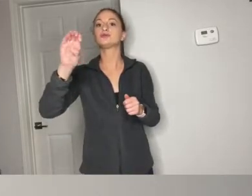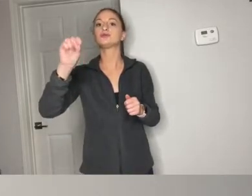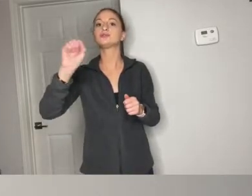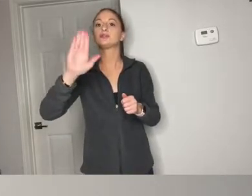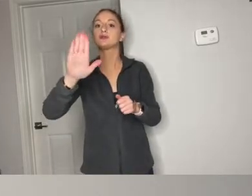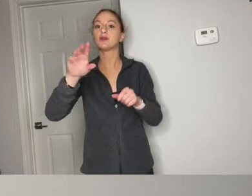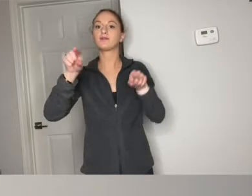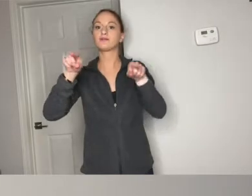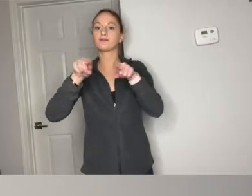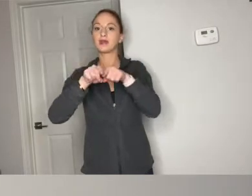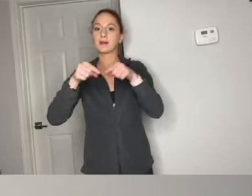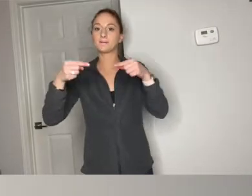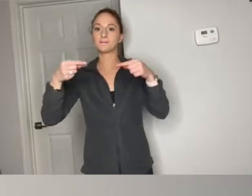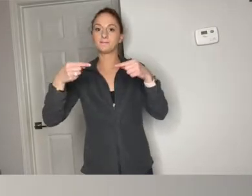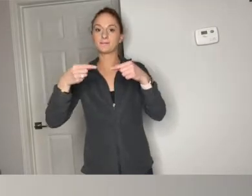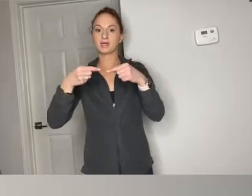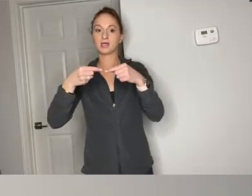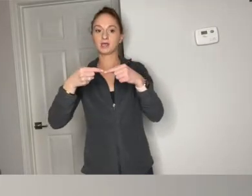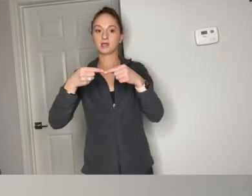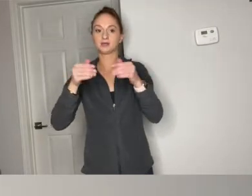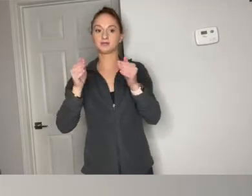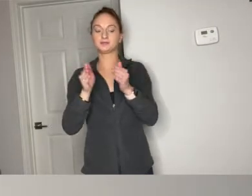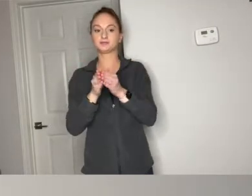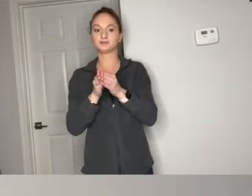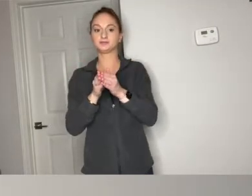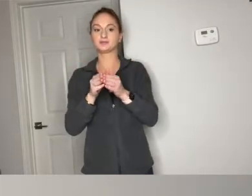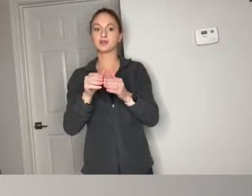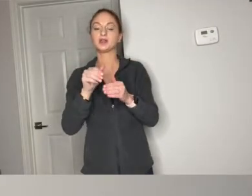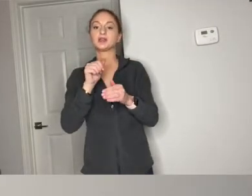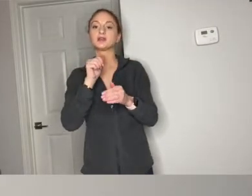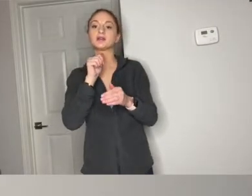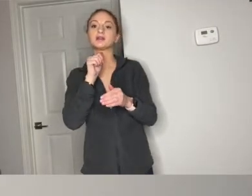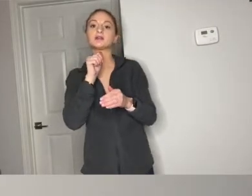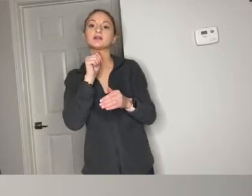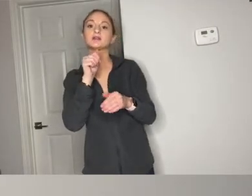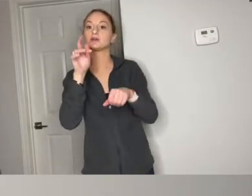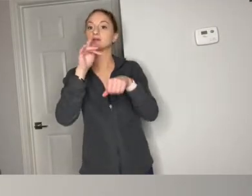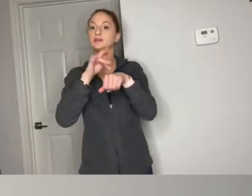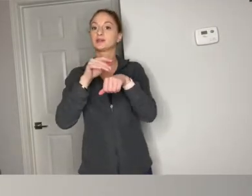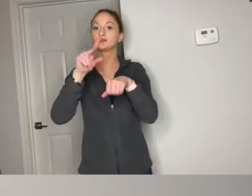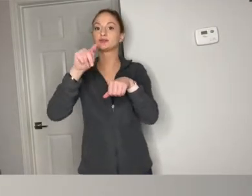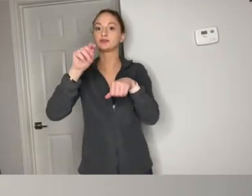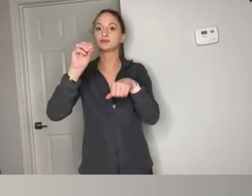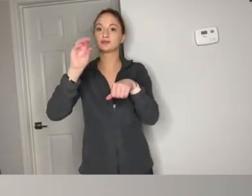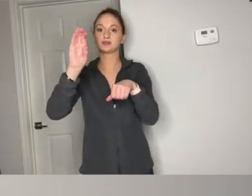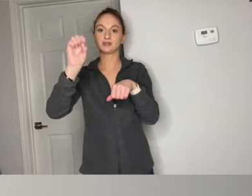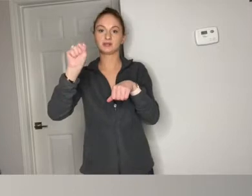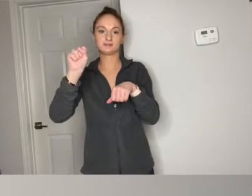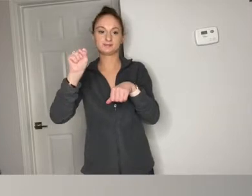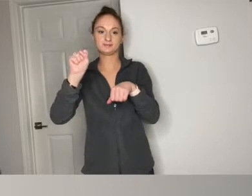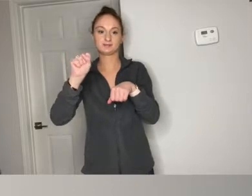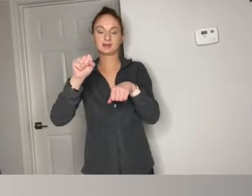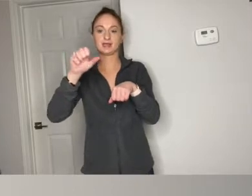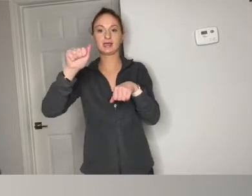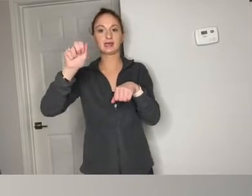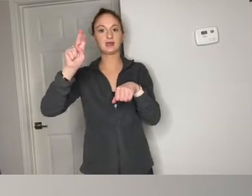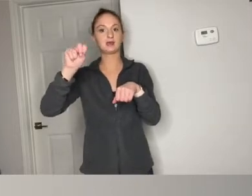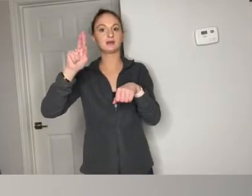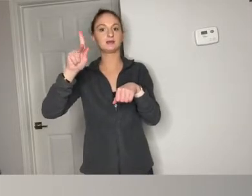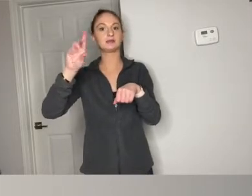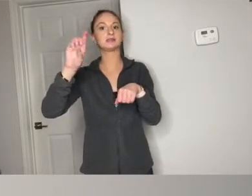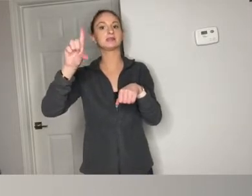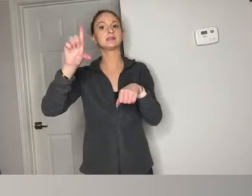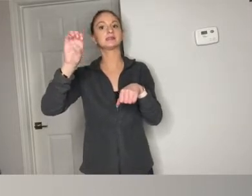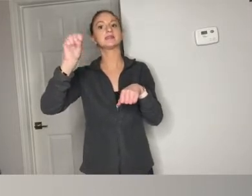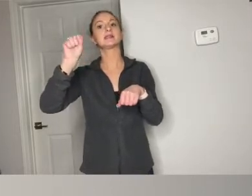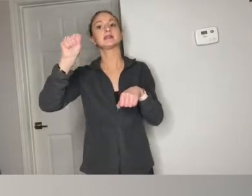grab onto your toes, but rather maybe grab onto your ankles. You can start to flap your knees wide.